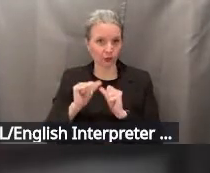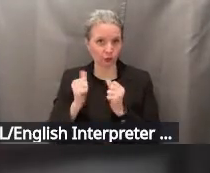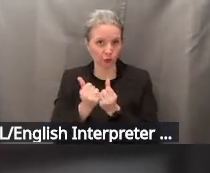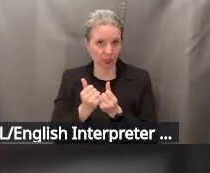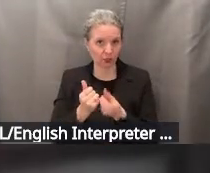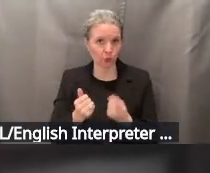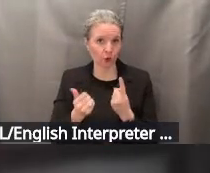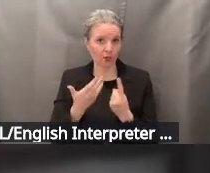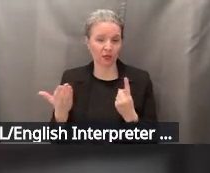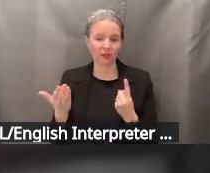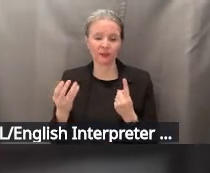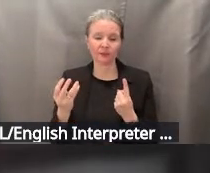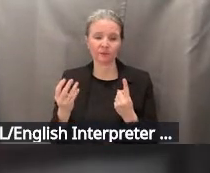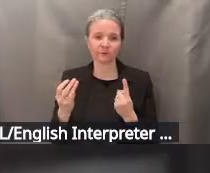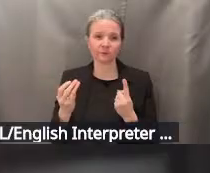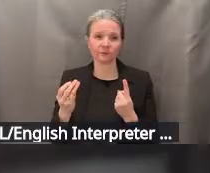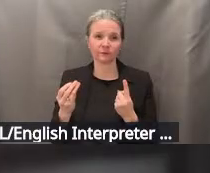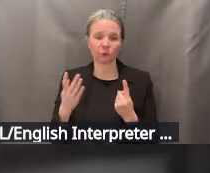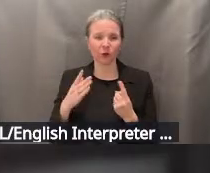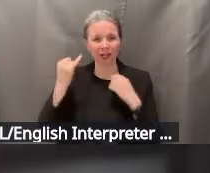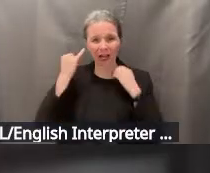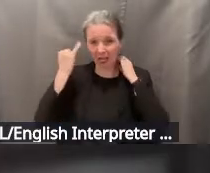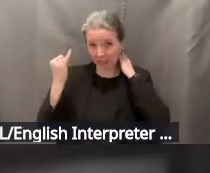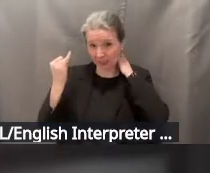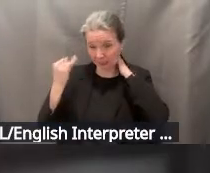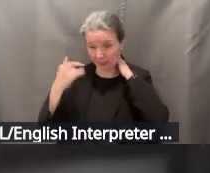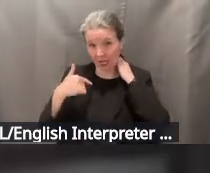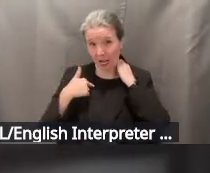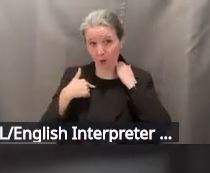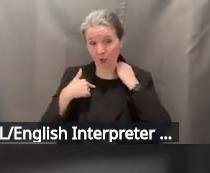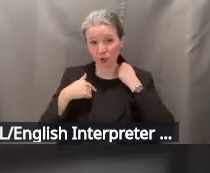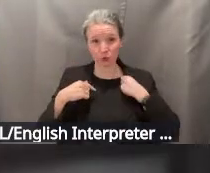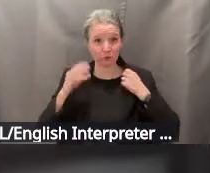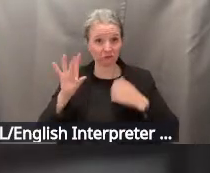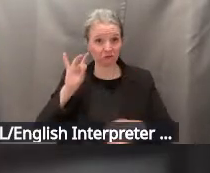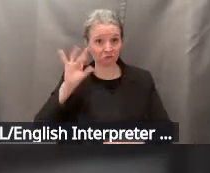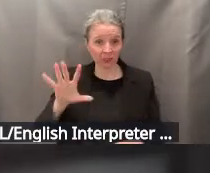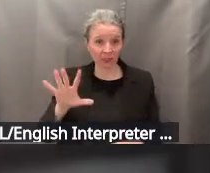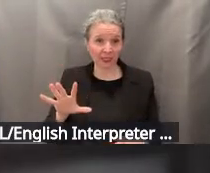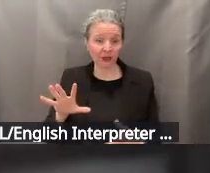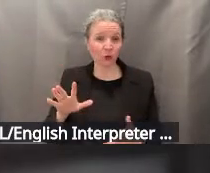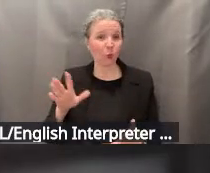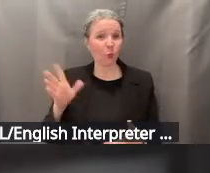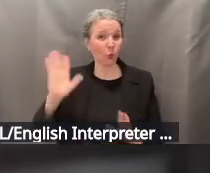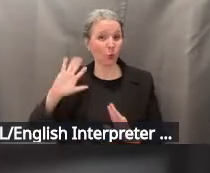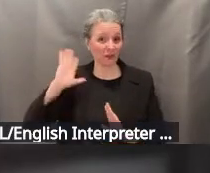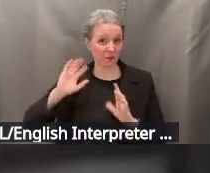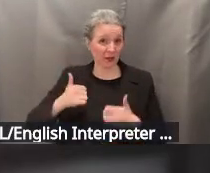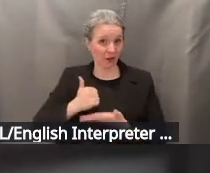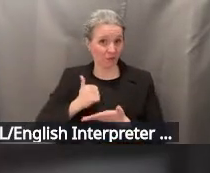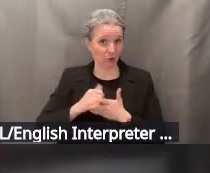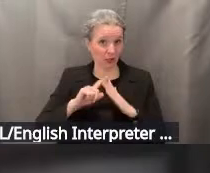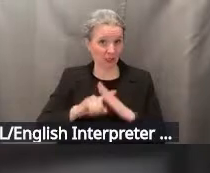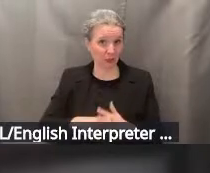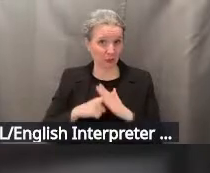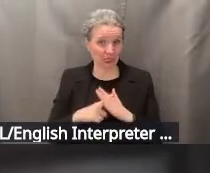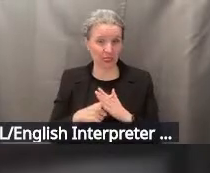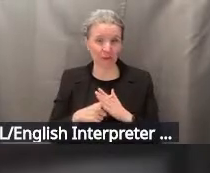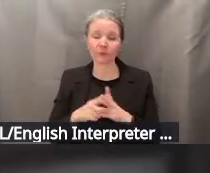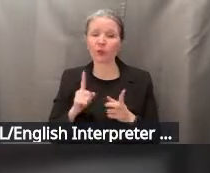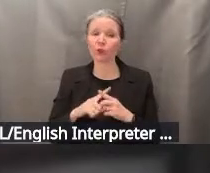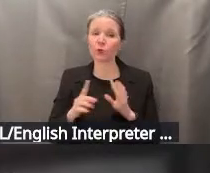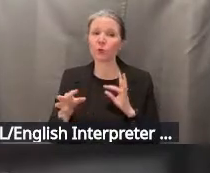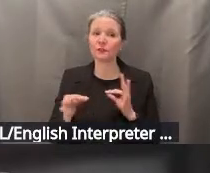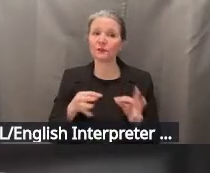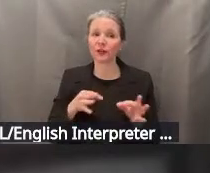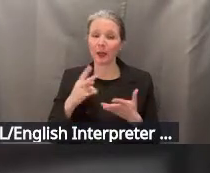would, one of the ideas that I would like to convey is that it would have been helpful at the beginning to